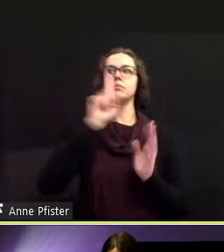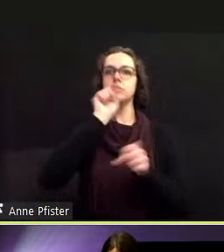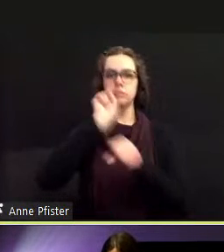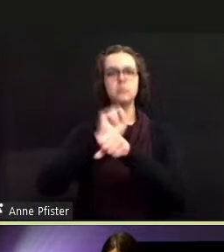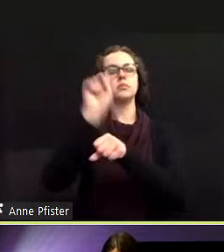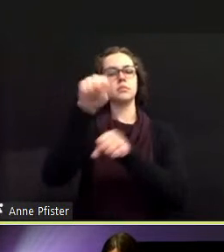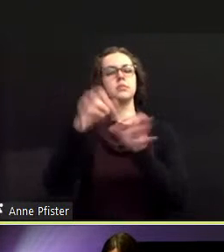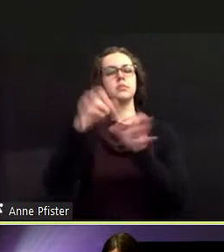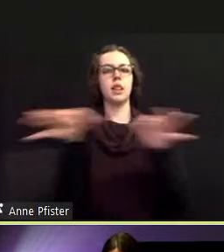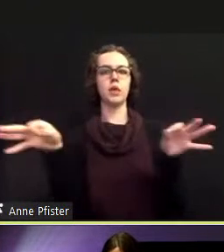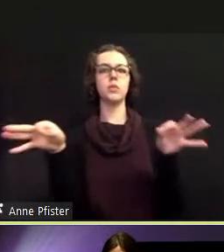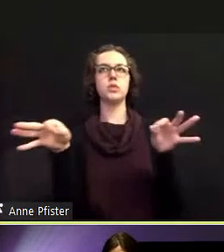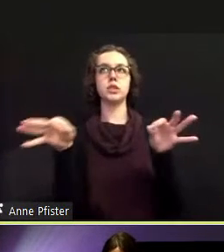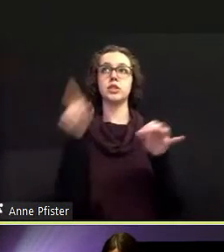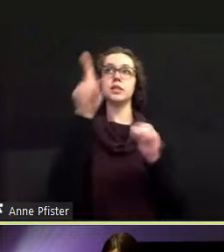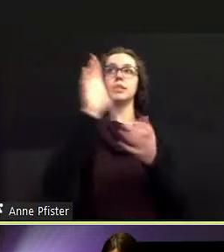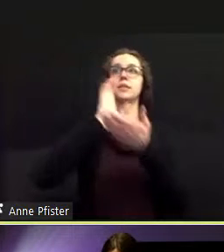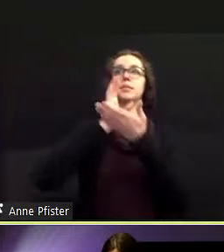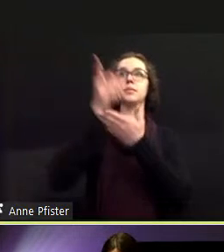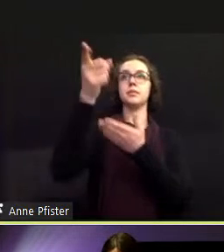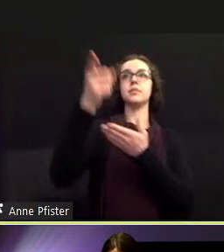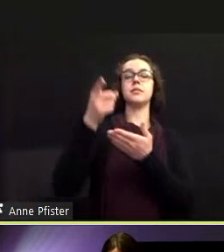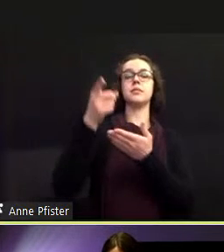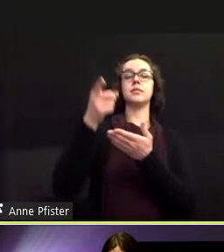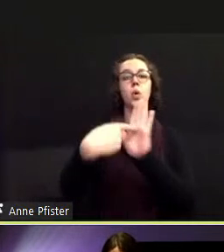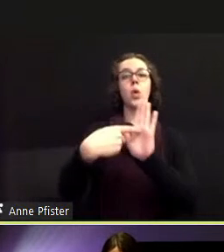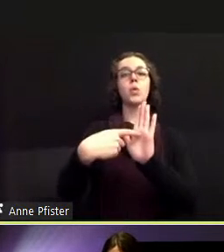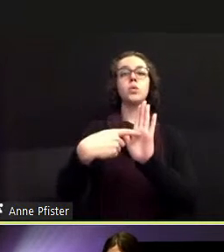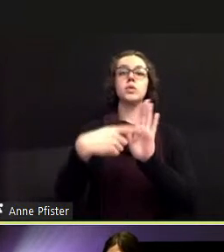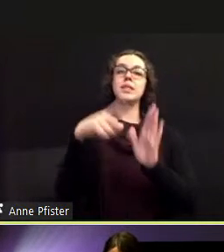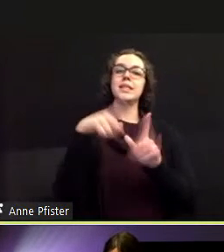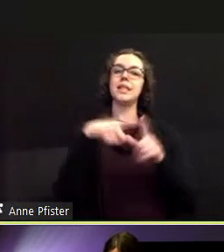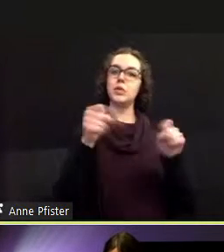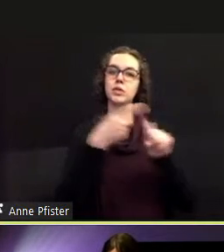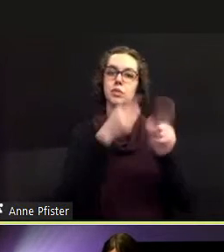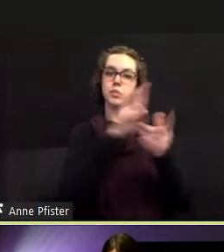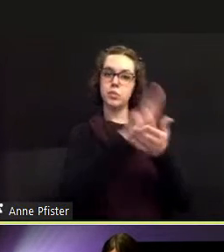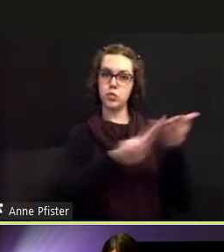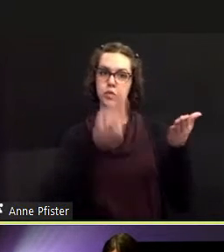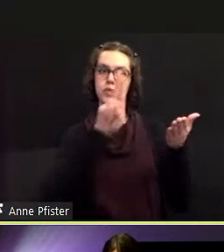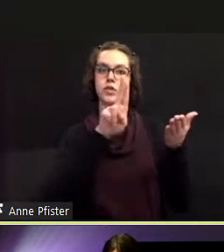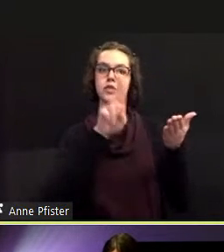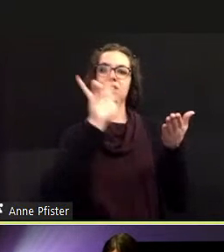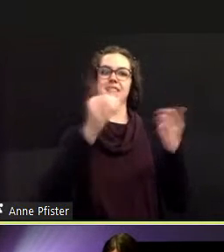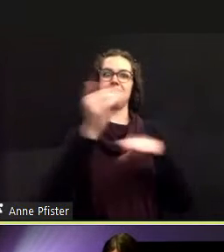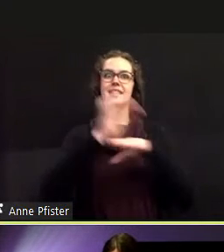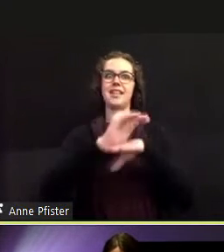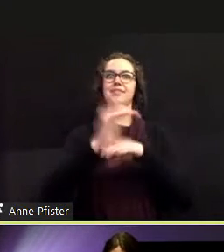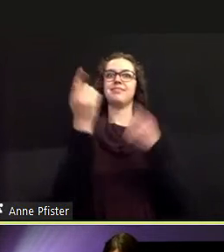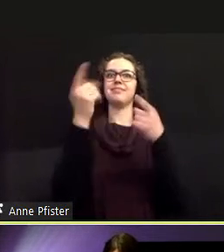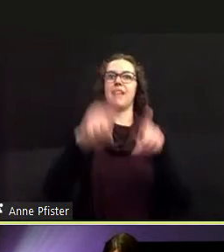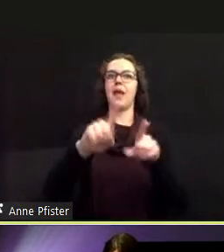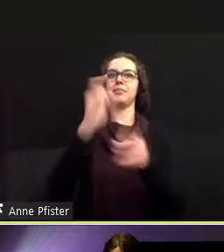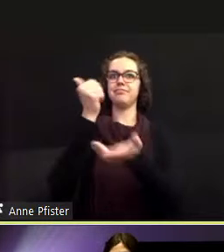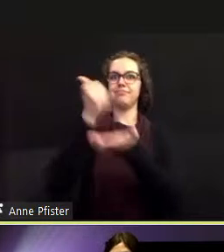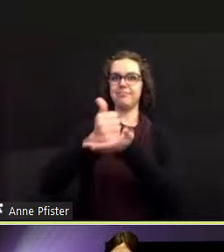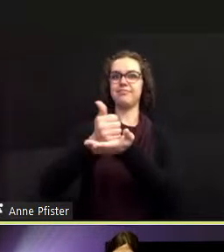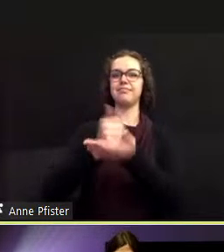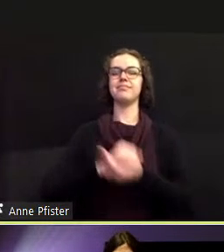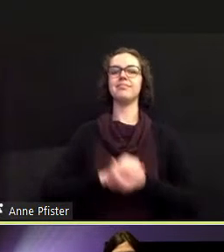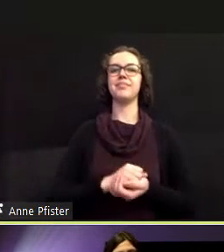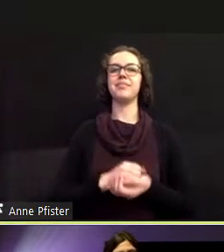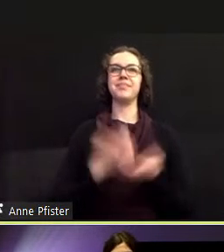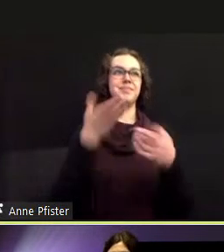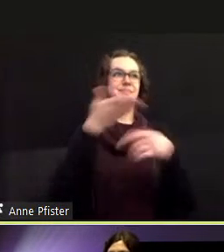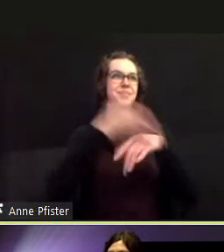language. And the image here is of members of the Deaf Association posing with a linguist from the university on the night that the bill was passed. And we all went out for